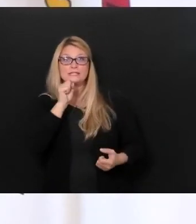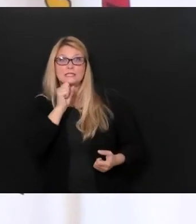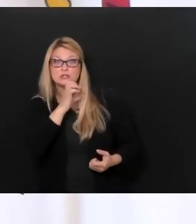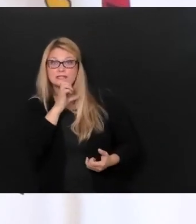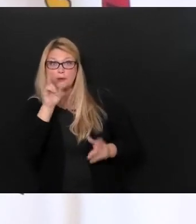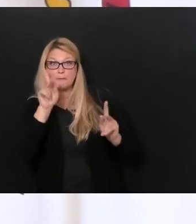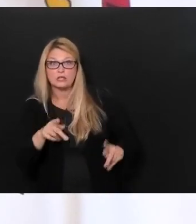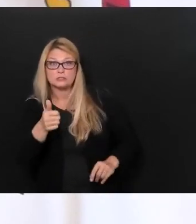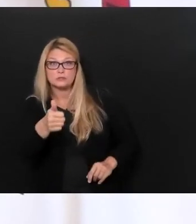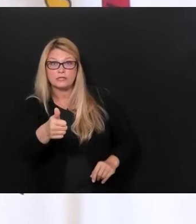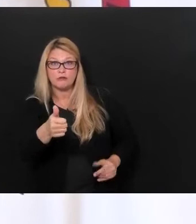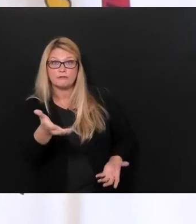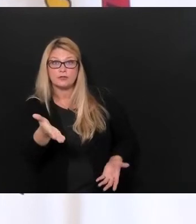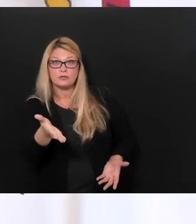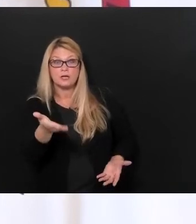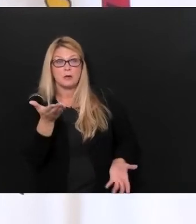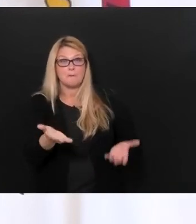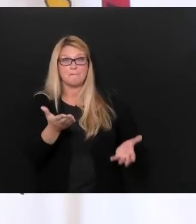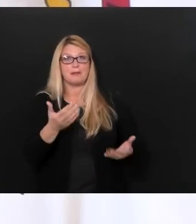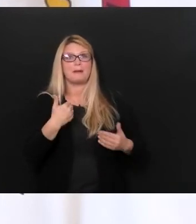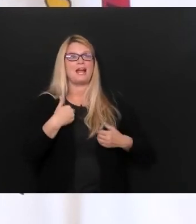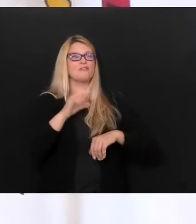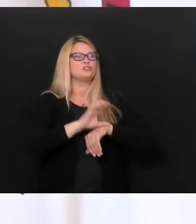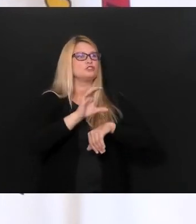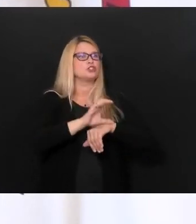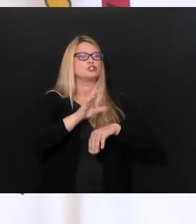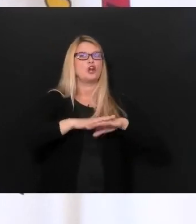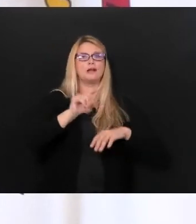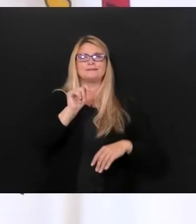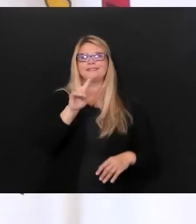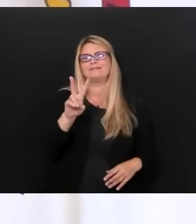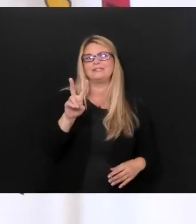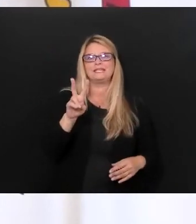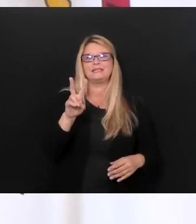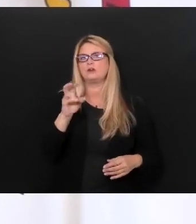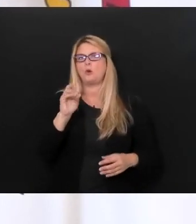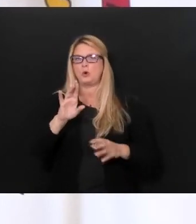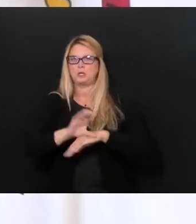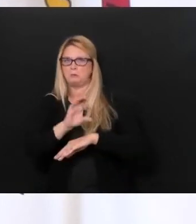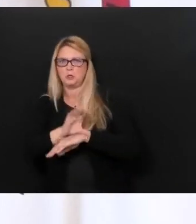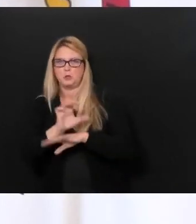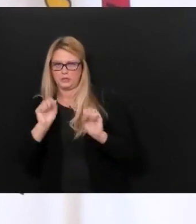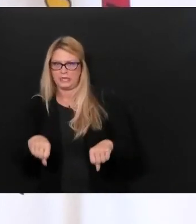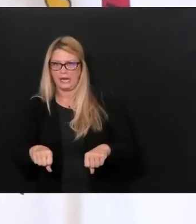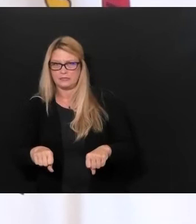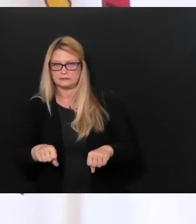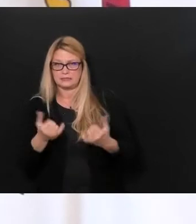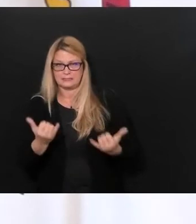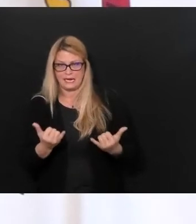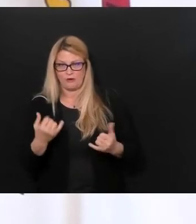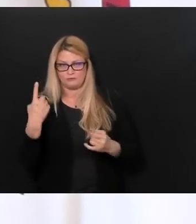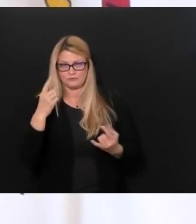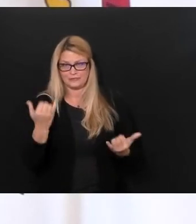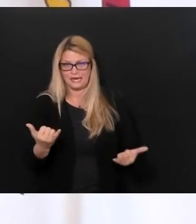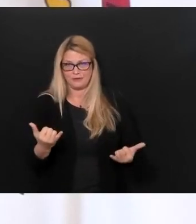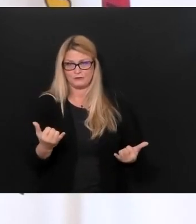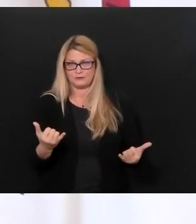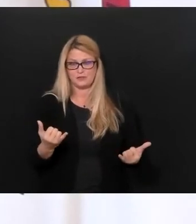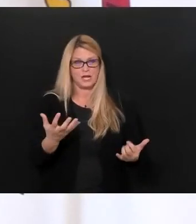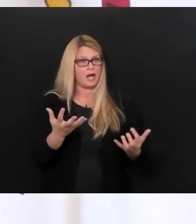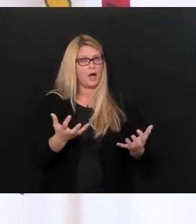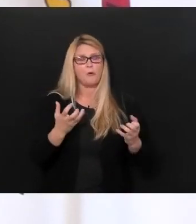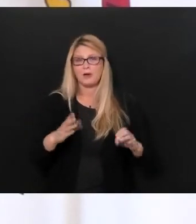everything, to look at, getting your church services somewhere else at this point in time. I want us to stay open in every